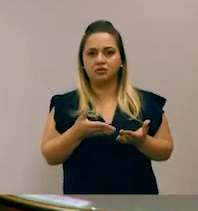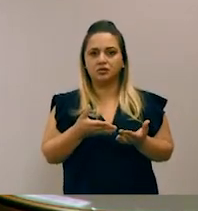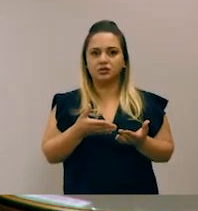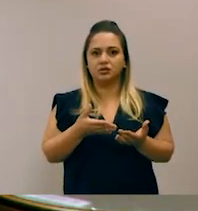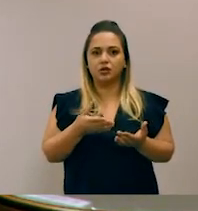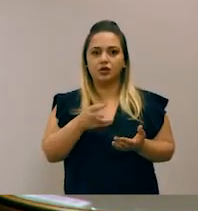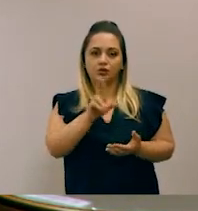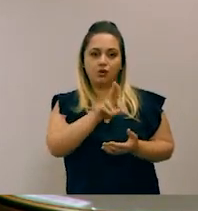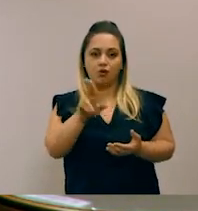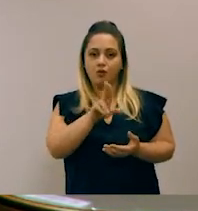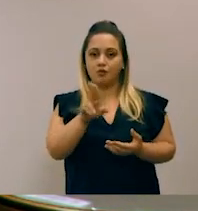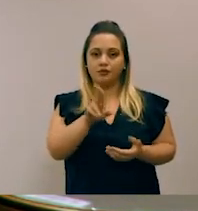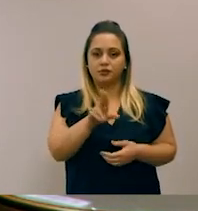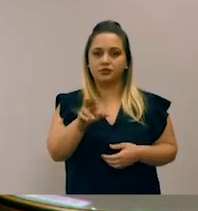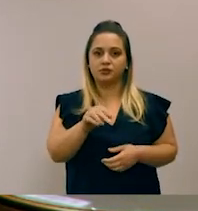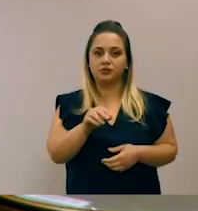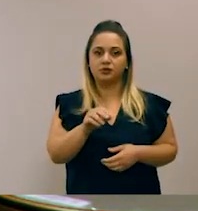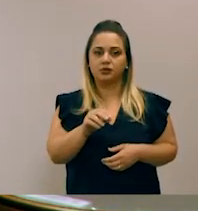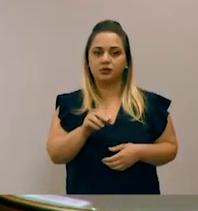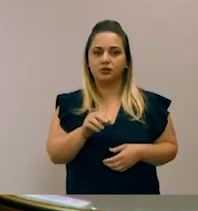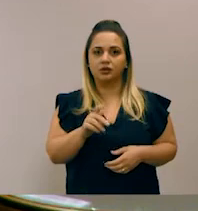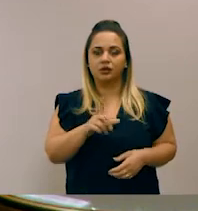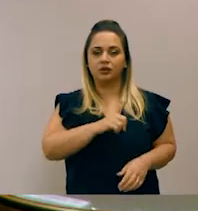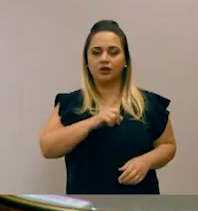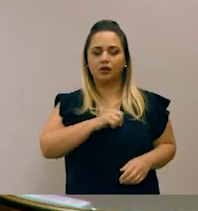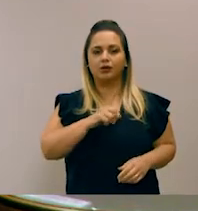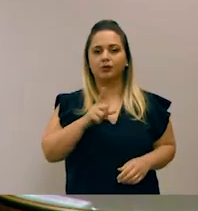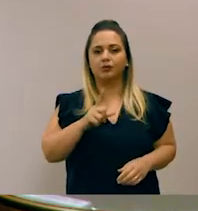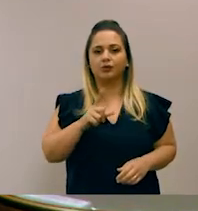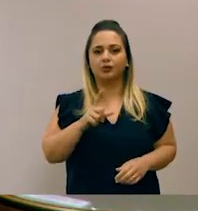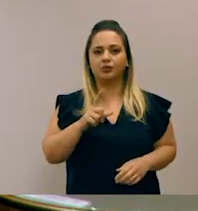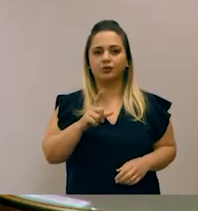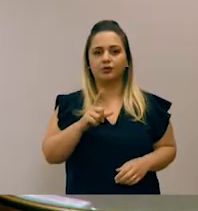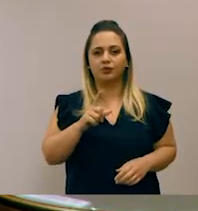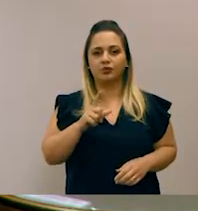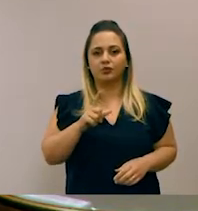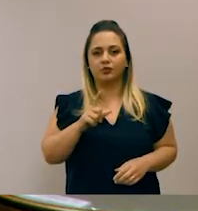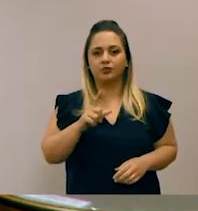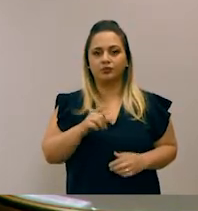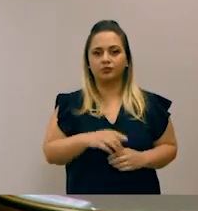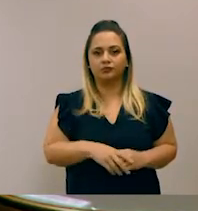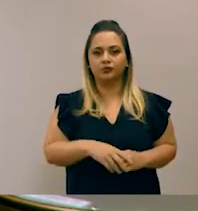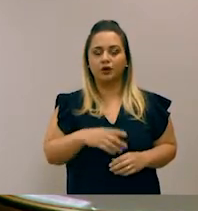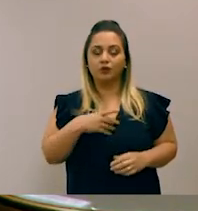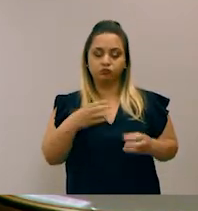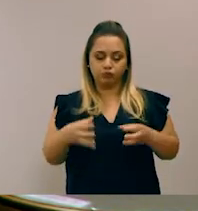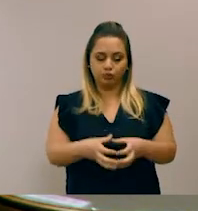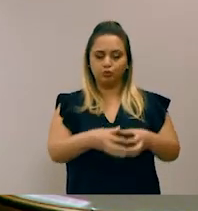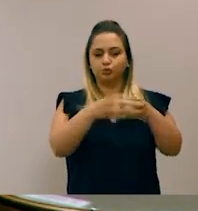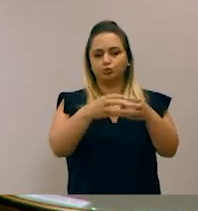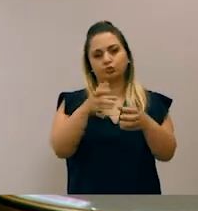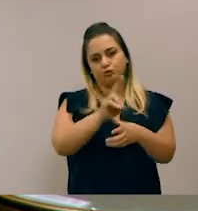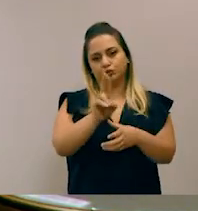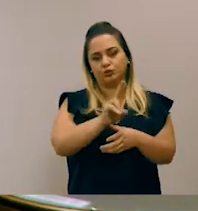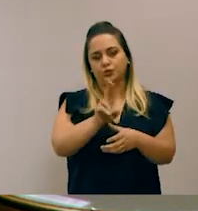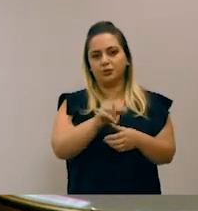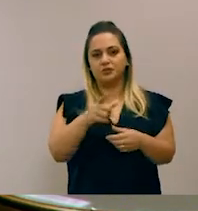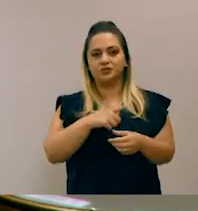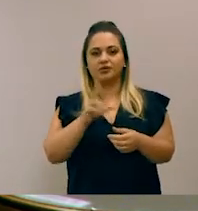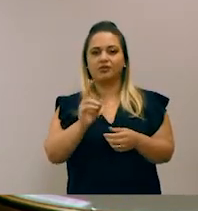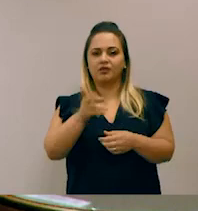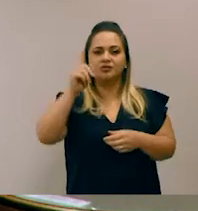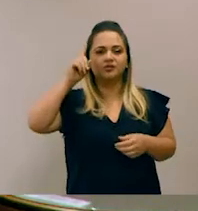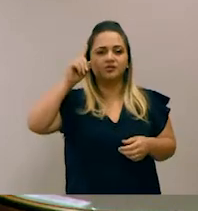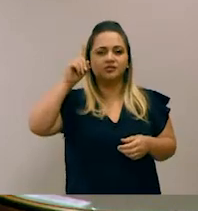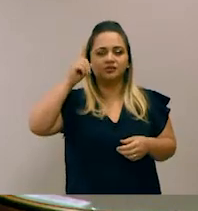the part of names, I have a little set